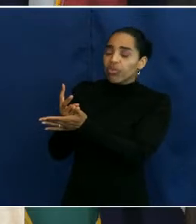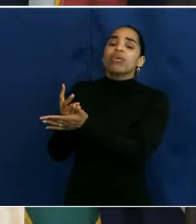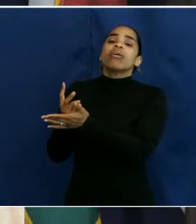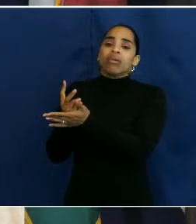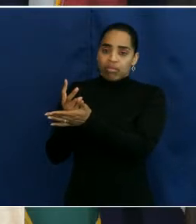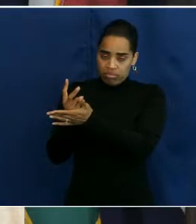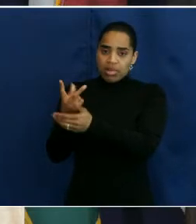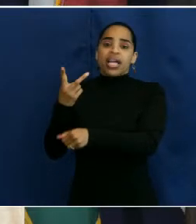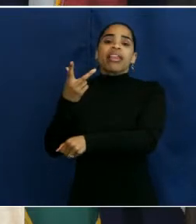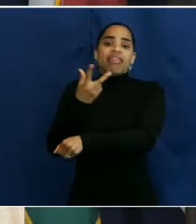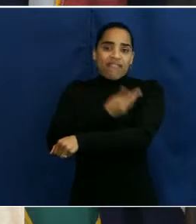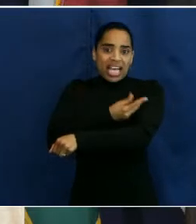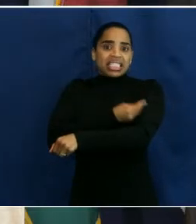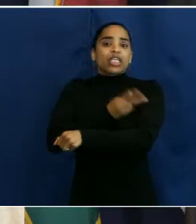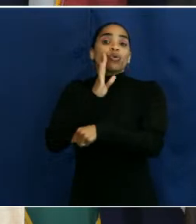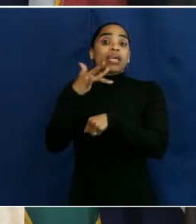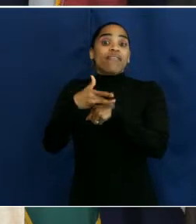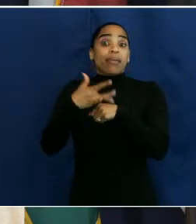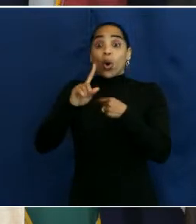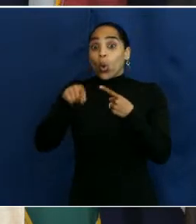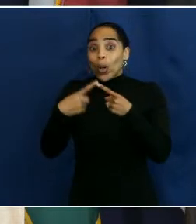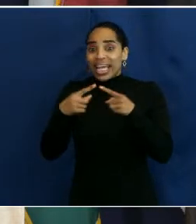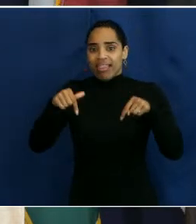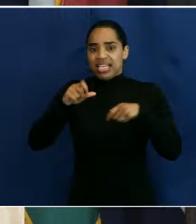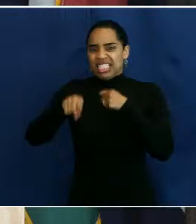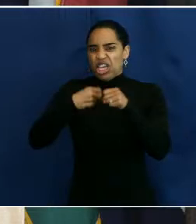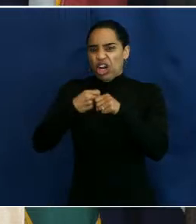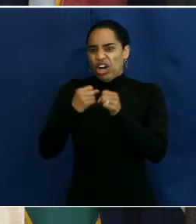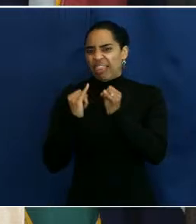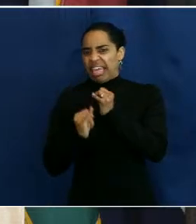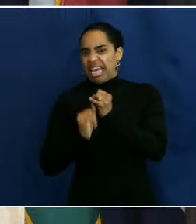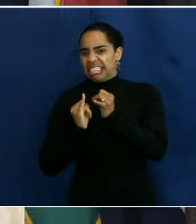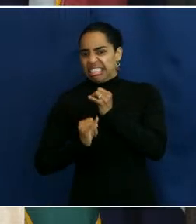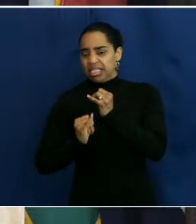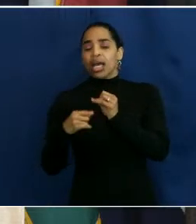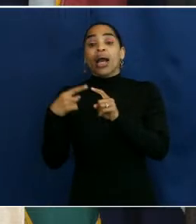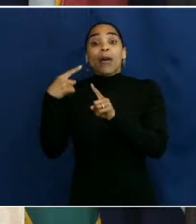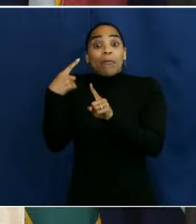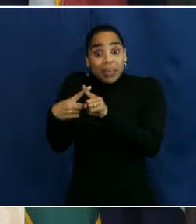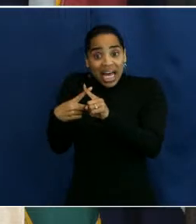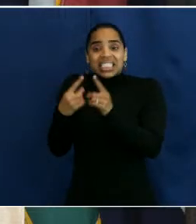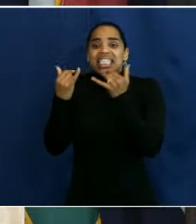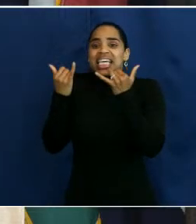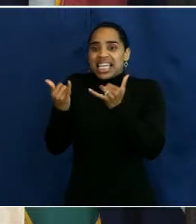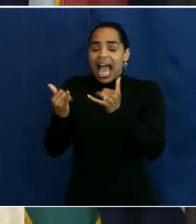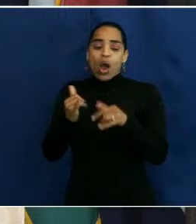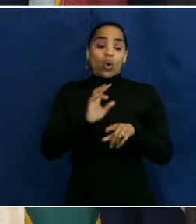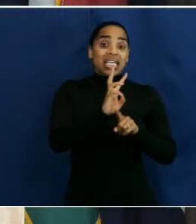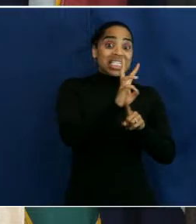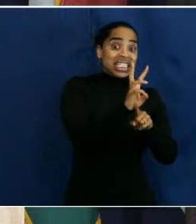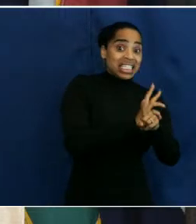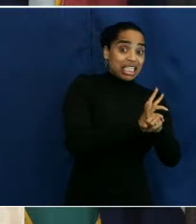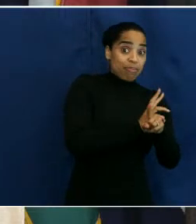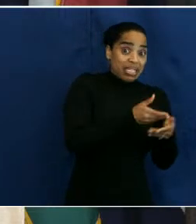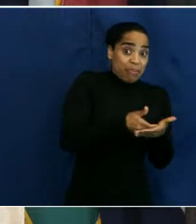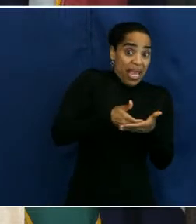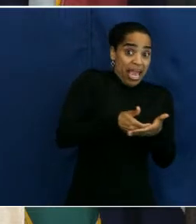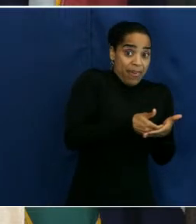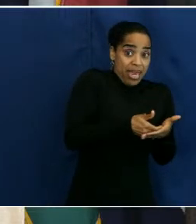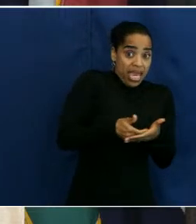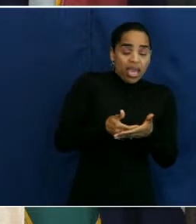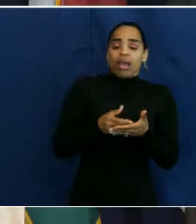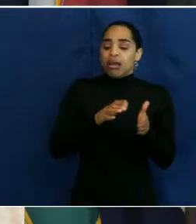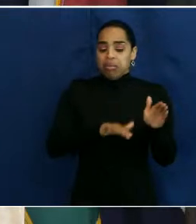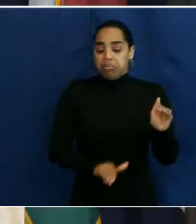would be available later this year. And then clinical trials are also going on for 6 months of age to 11